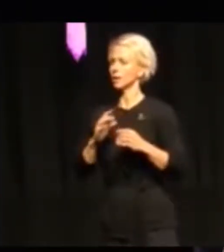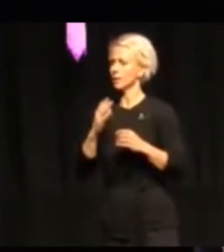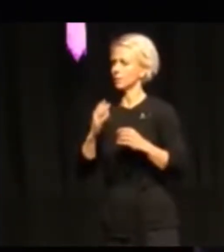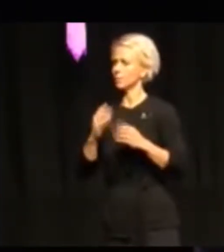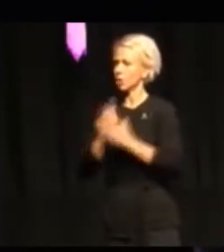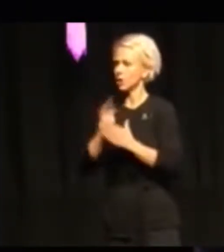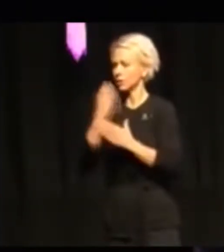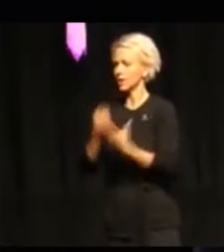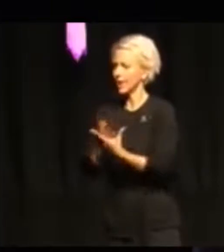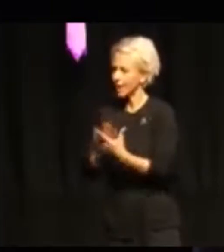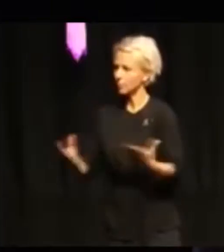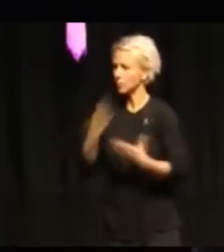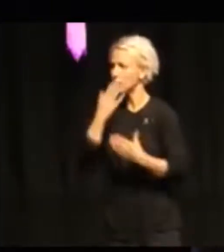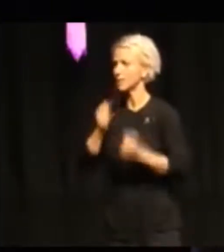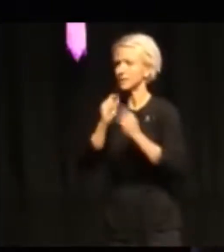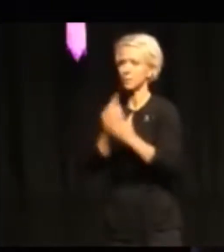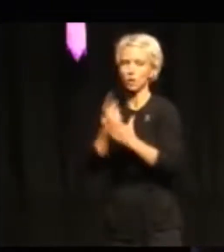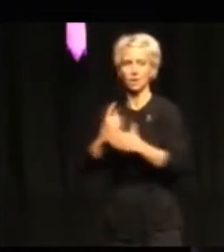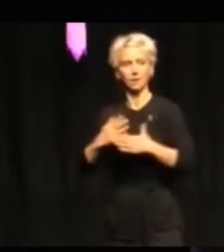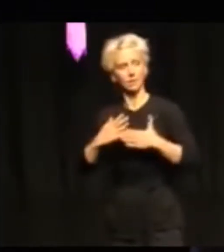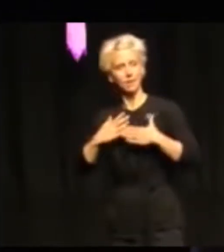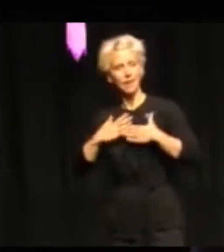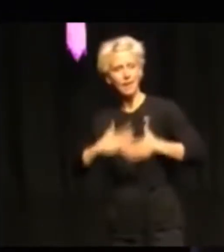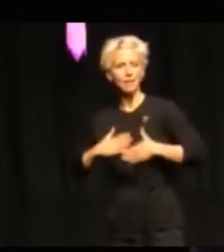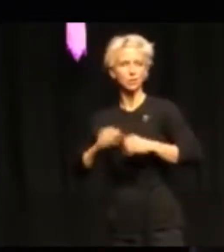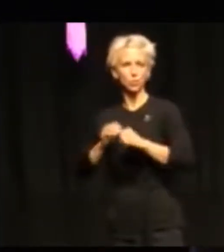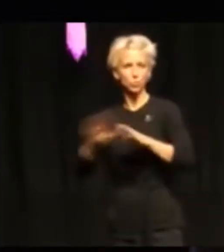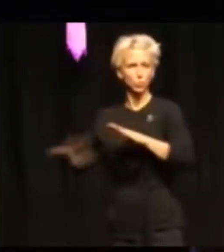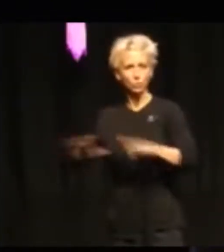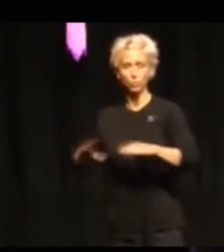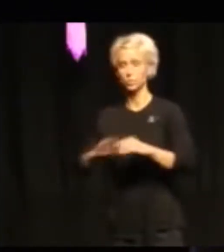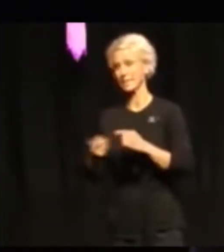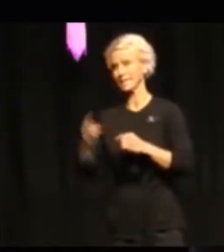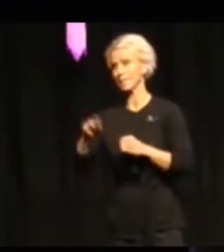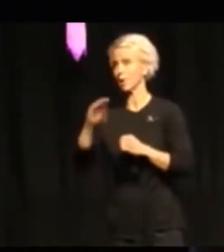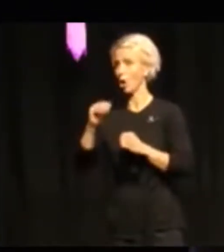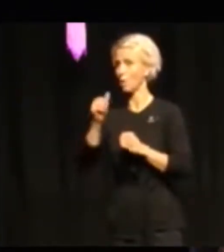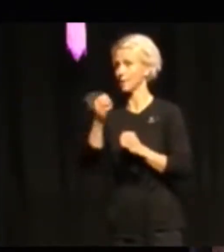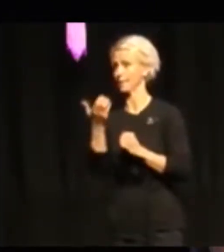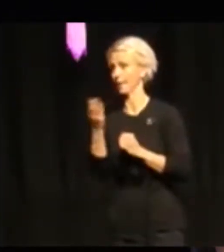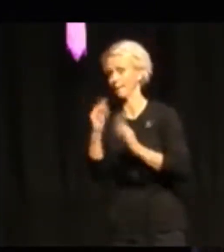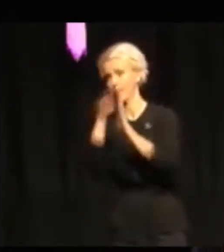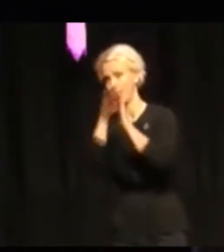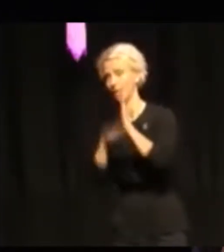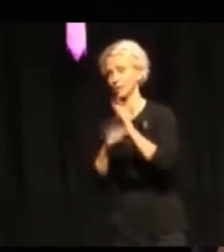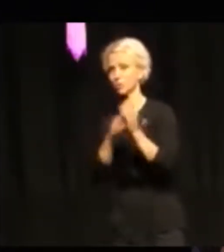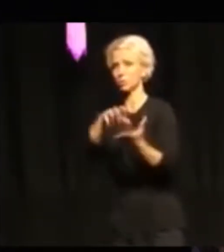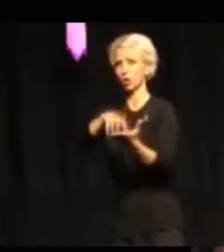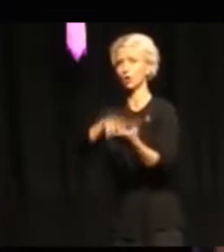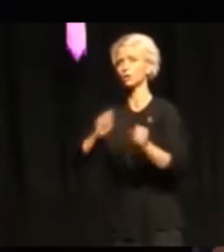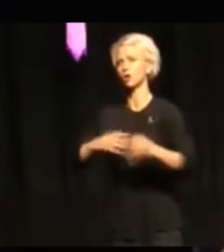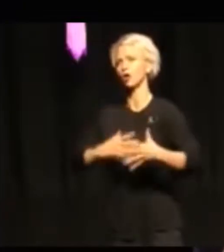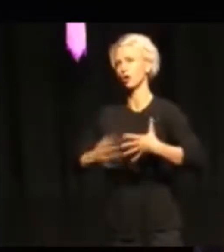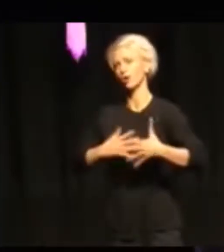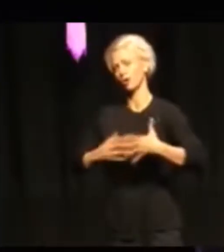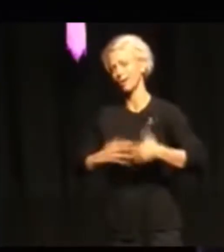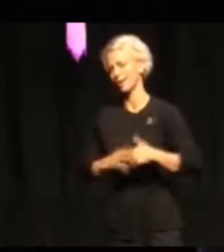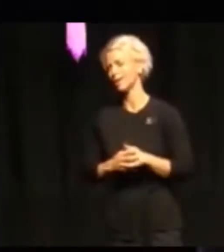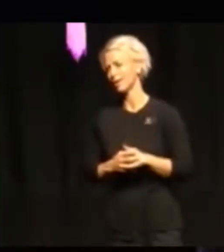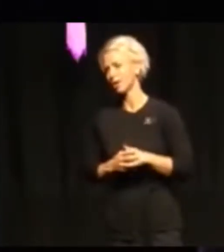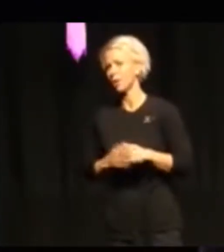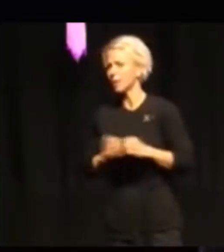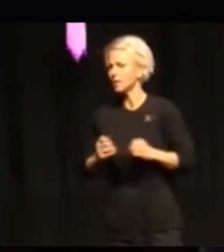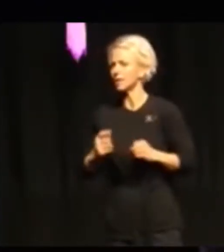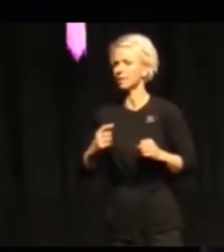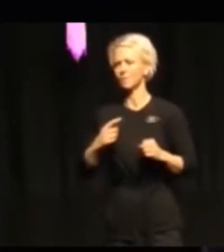to A, B, C, D, and E that governments are supposed to be doing? That you sort of need a little bit of an entree to. You need